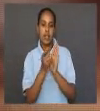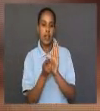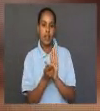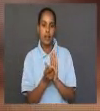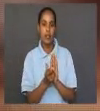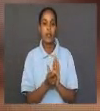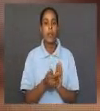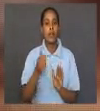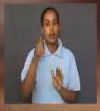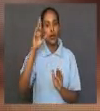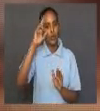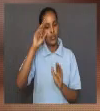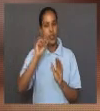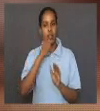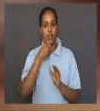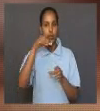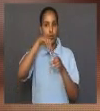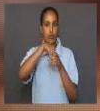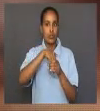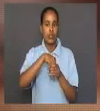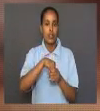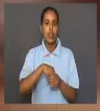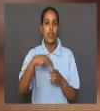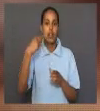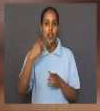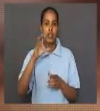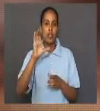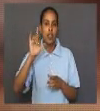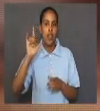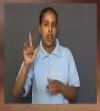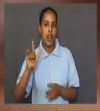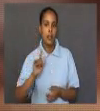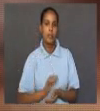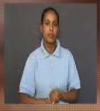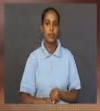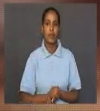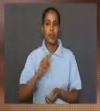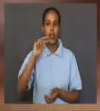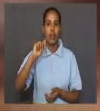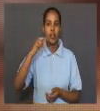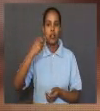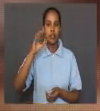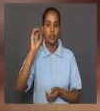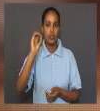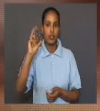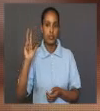of Arrhenius acids include hydrochloric acid, nitric